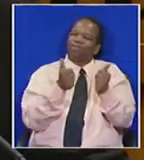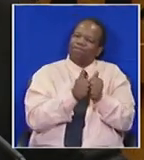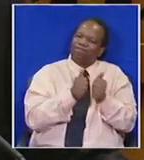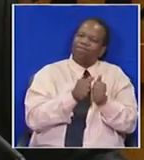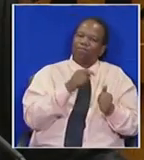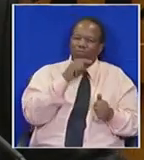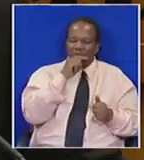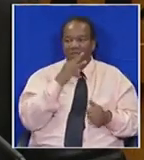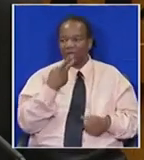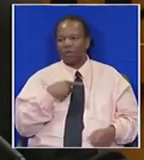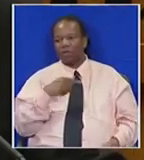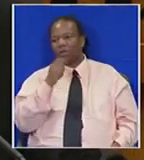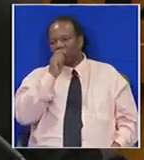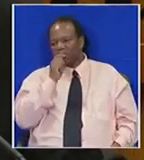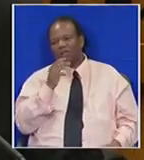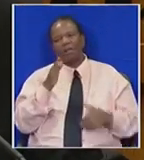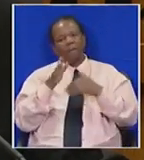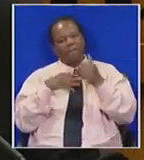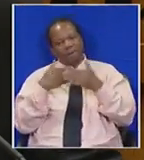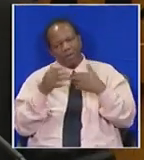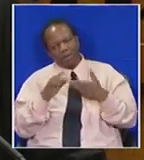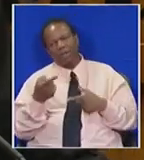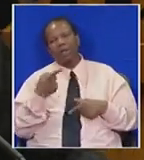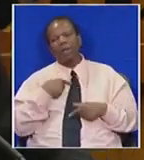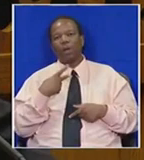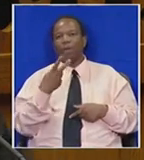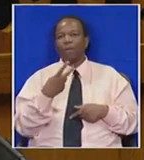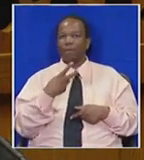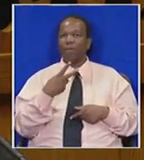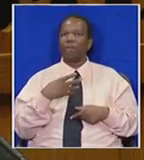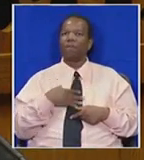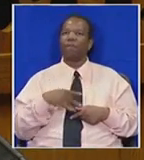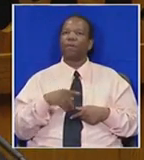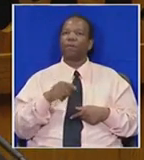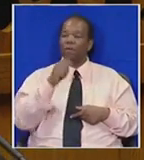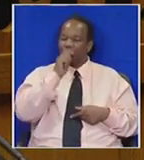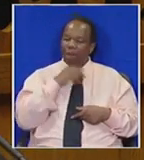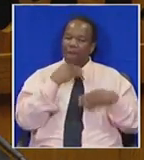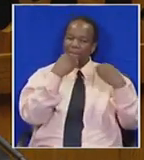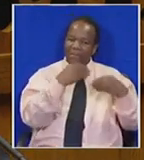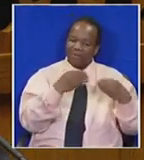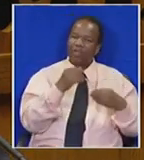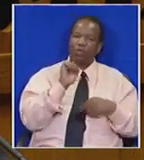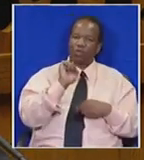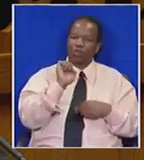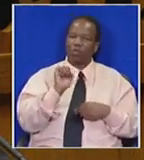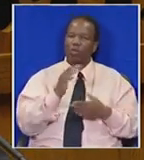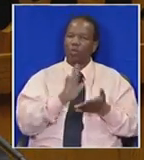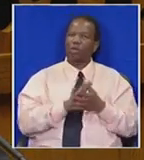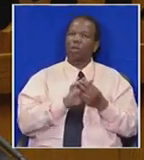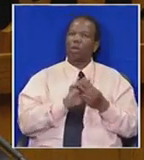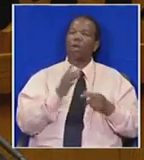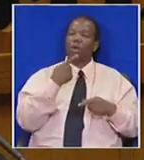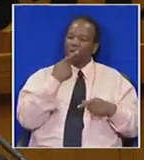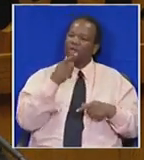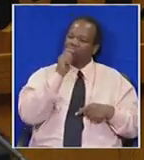requires trust building, trust between South Africans, trust between business and labor, trust between